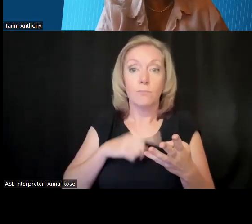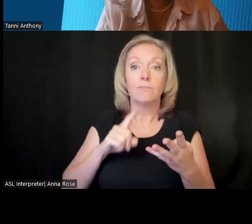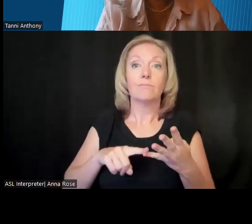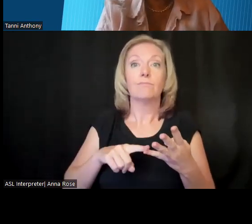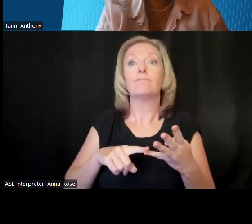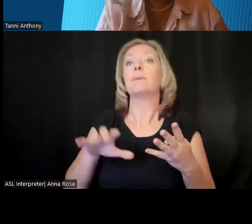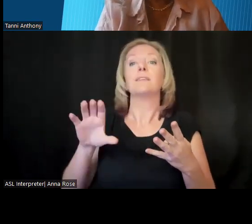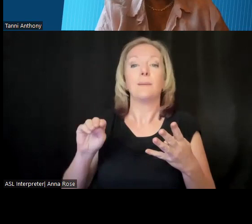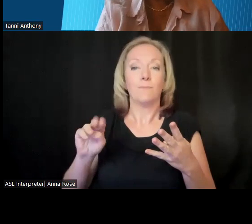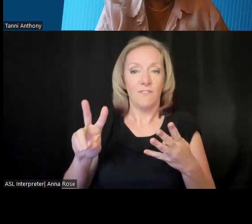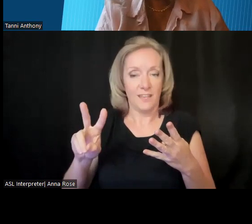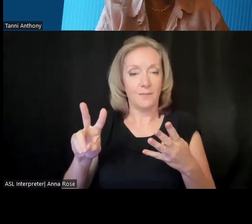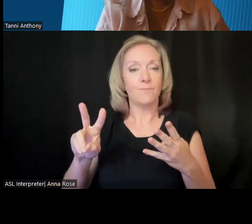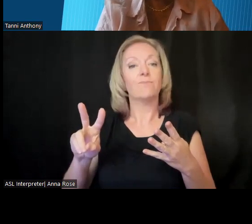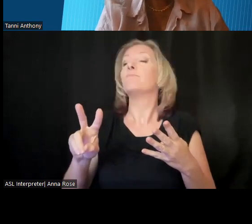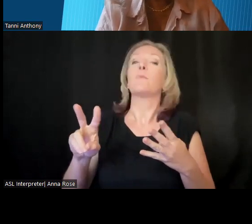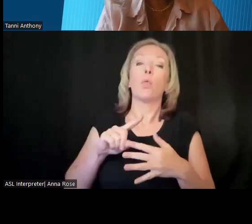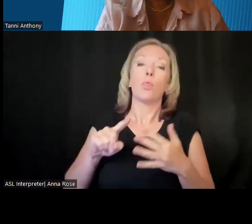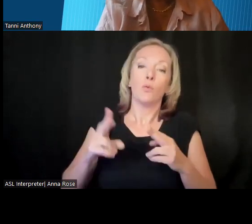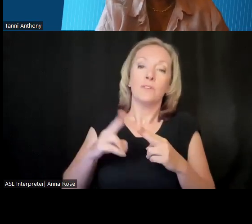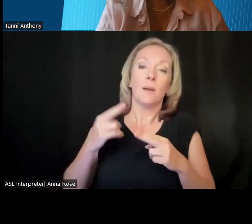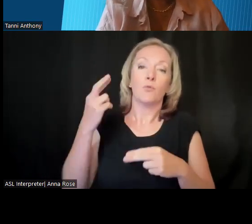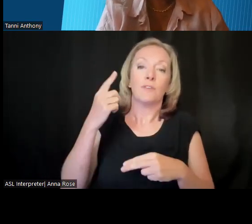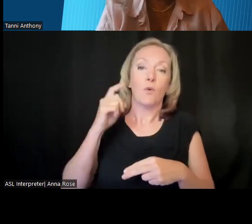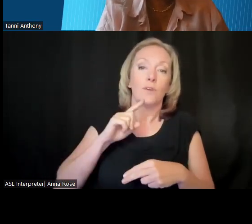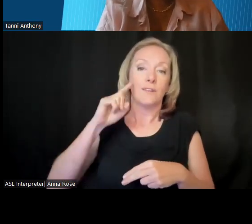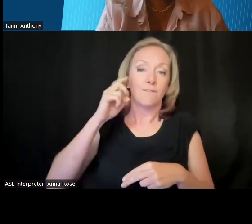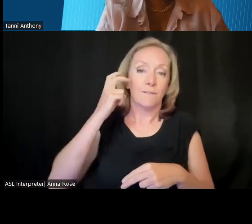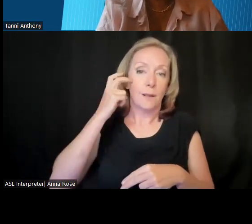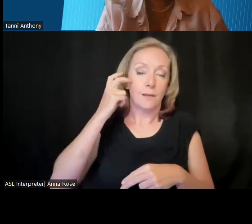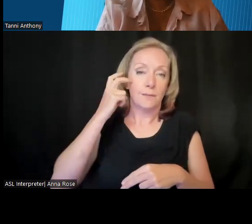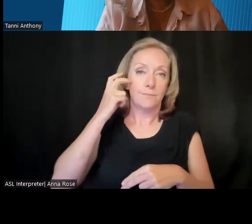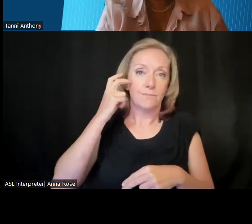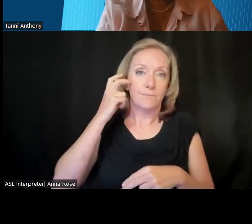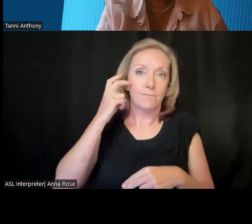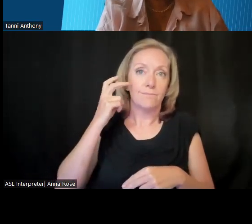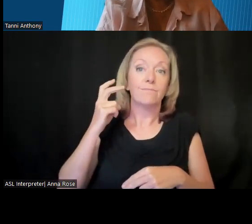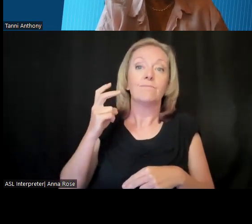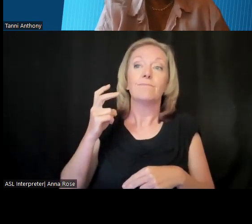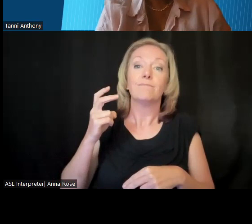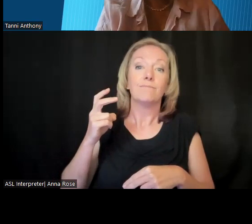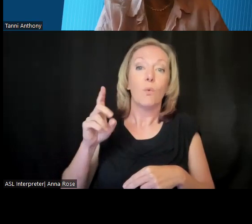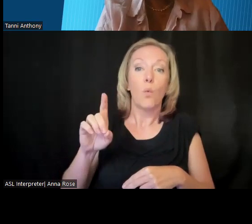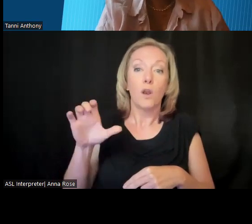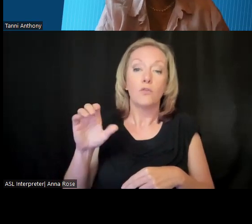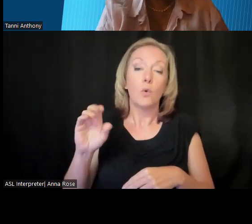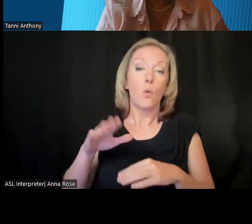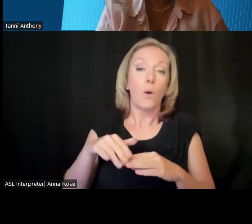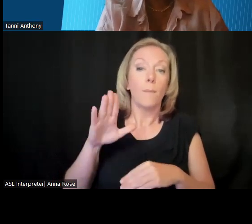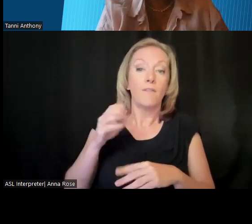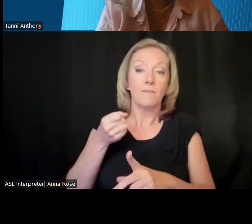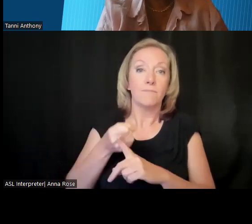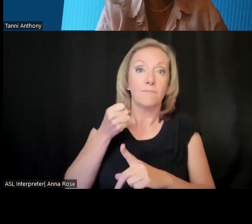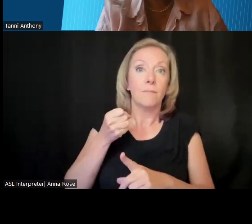we have CMV. Those were more of the high incidence cases with 100 or more cases. And then there were about